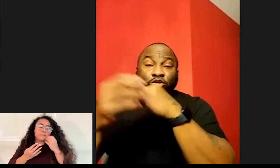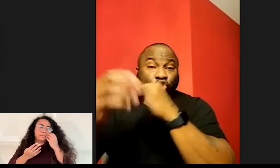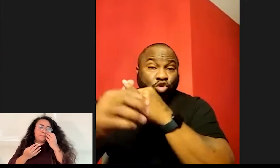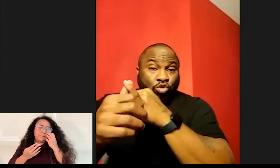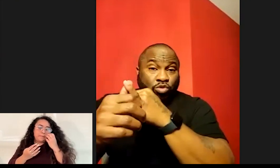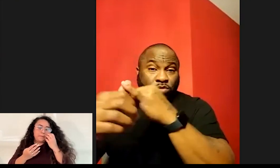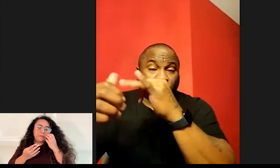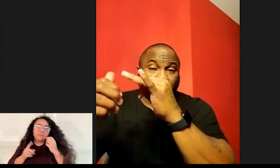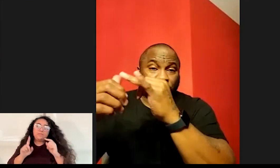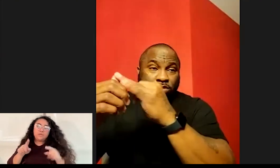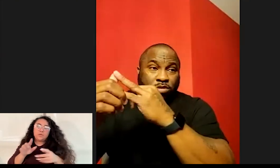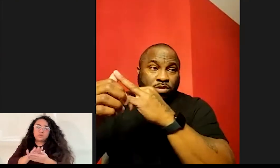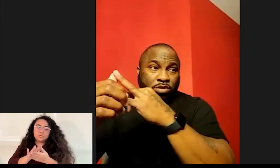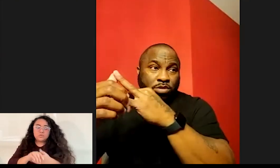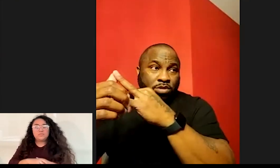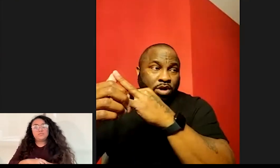they go to school,